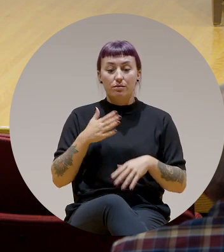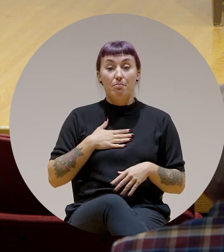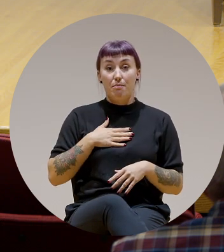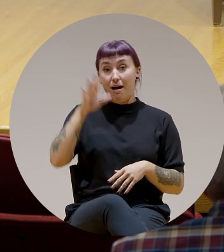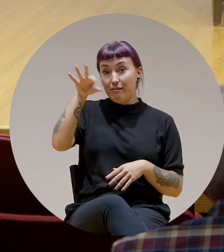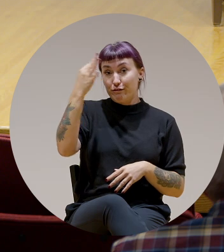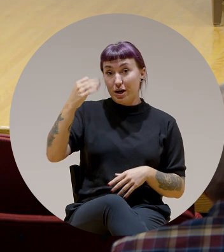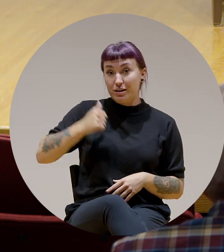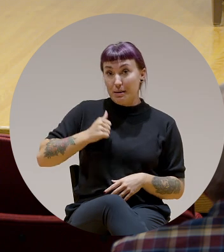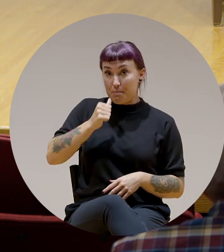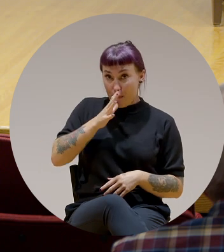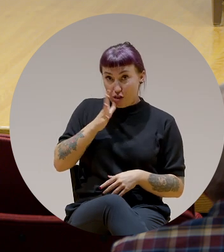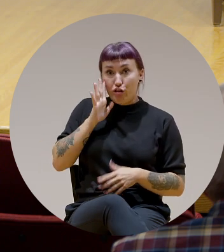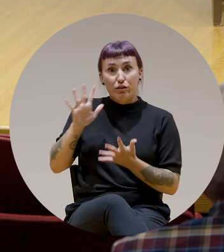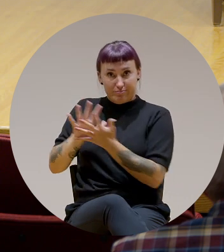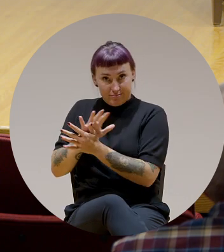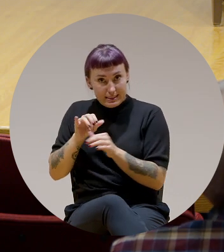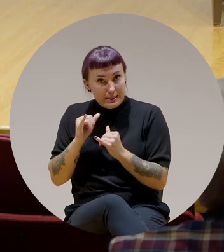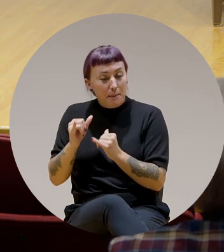My French-Canadian mother did that.